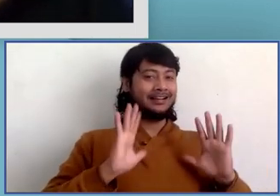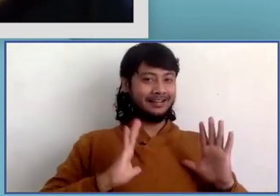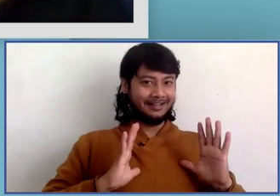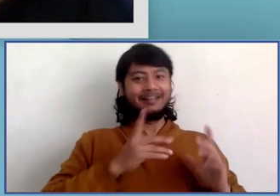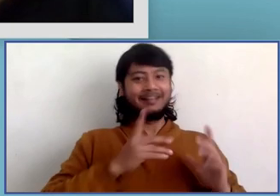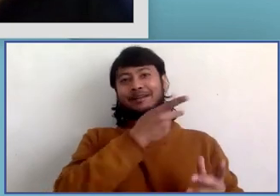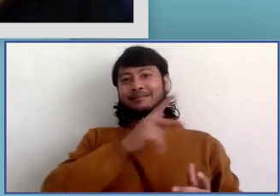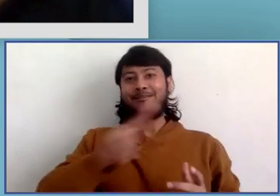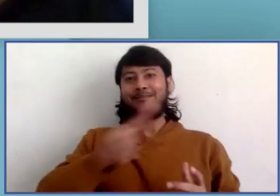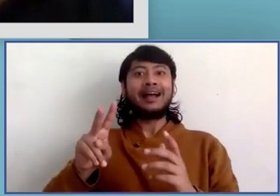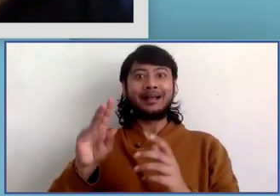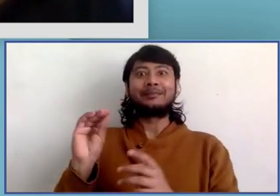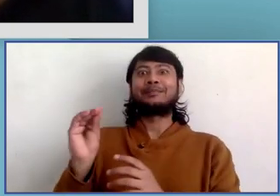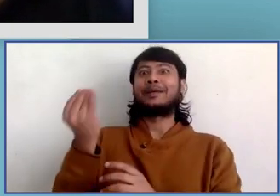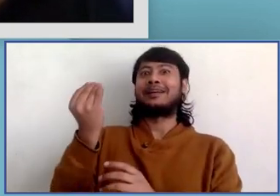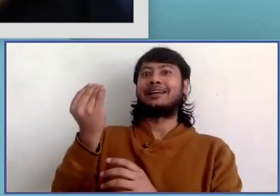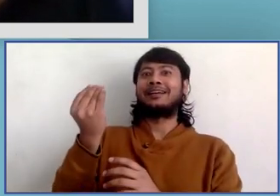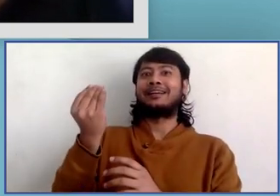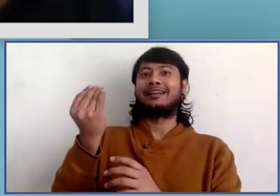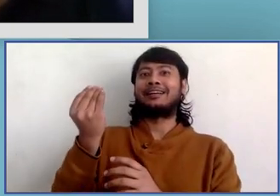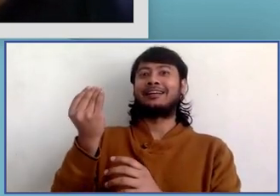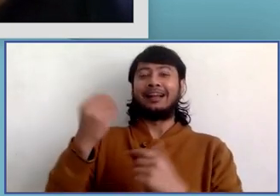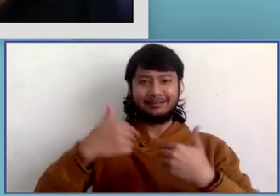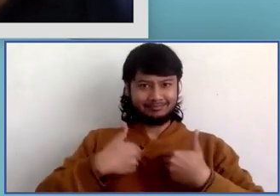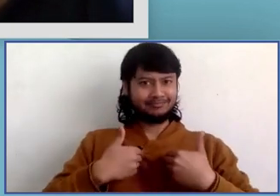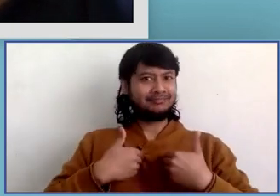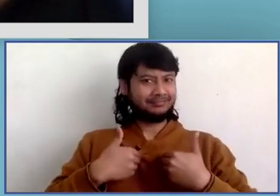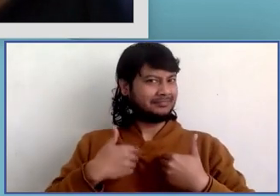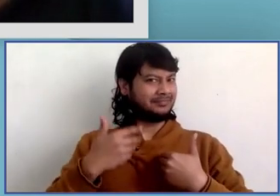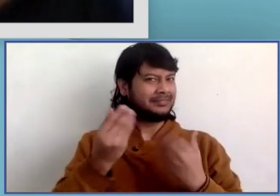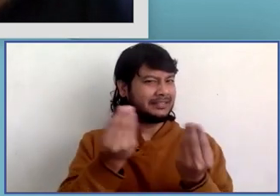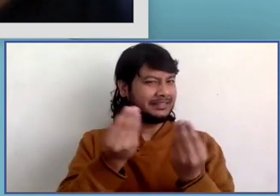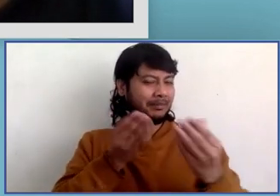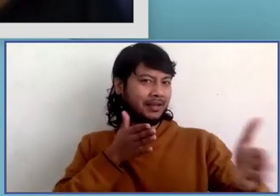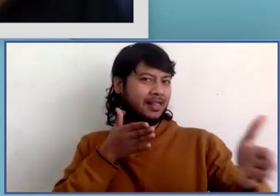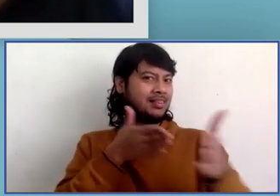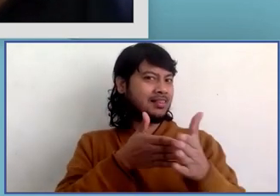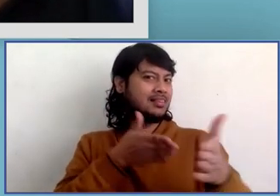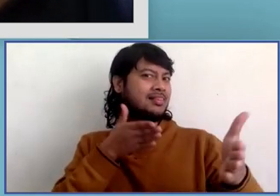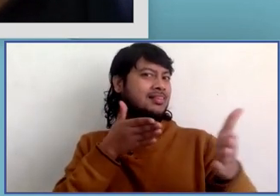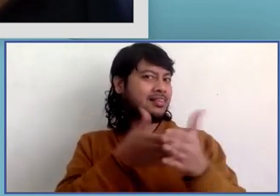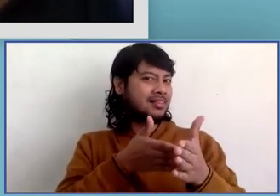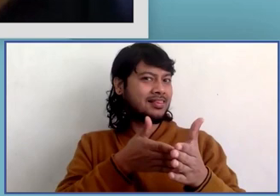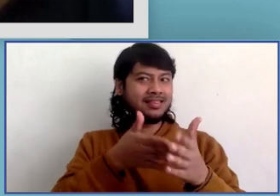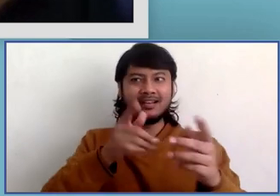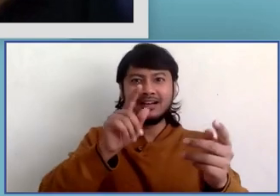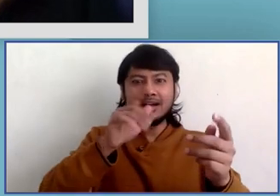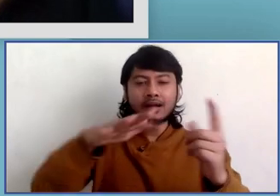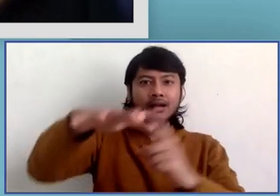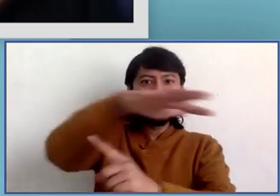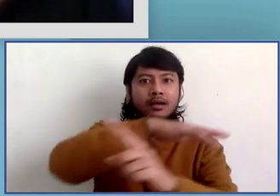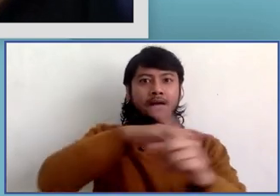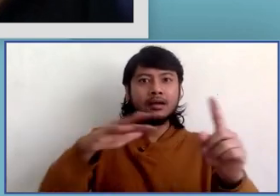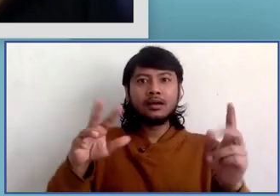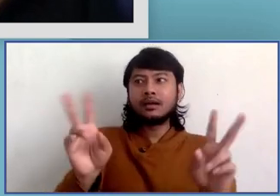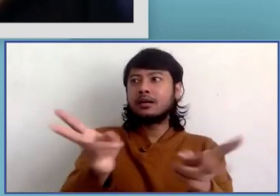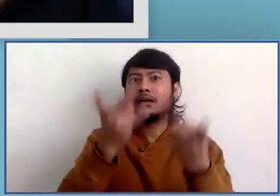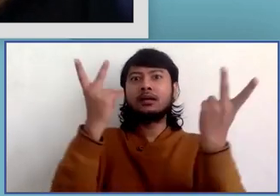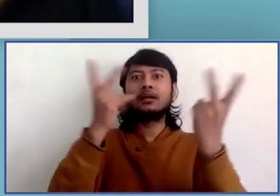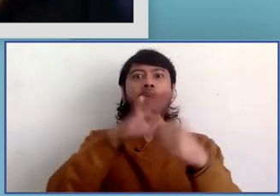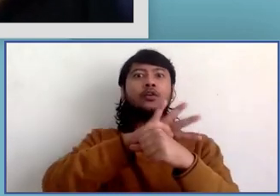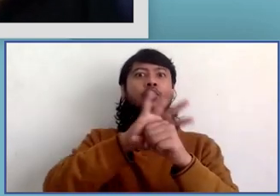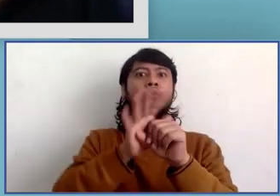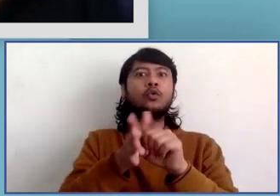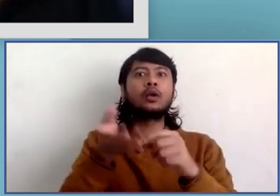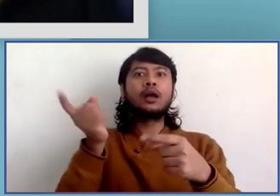In 2020, I have also struggled to adapt to all the changes. First of all,